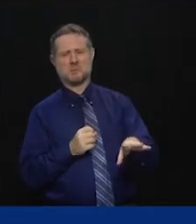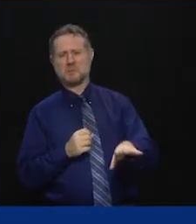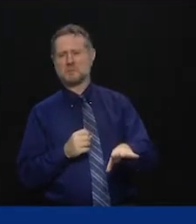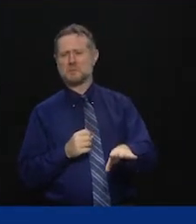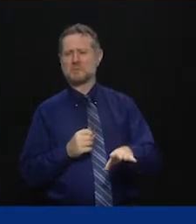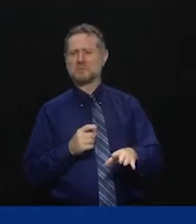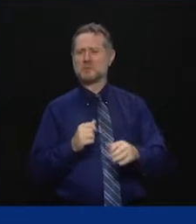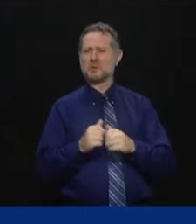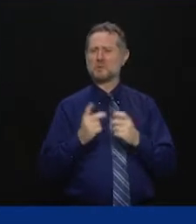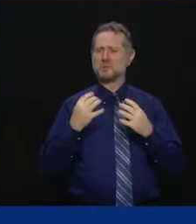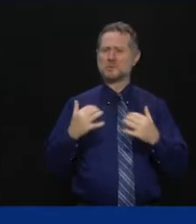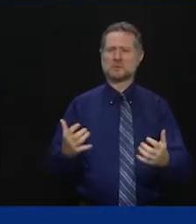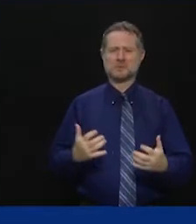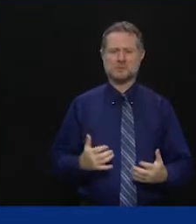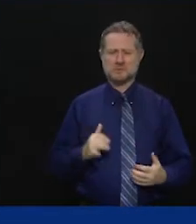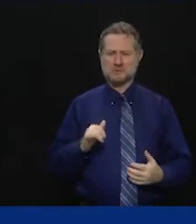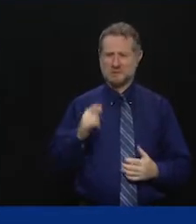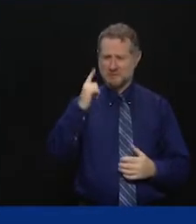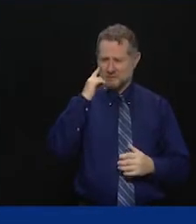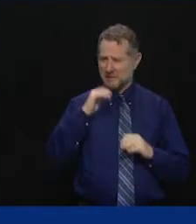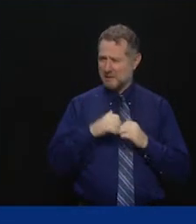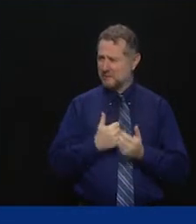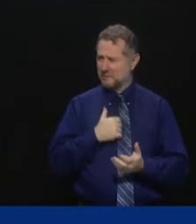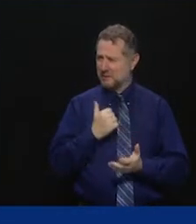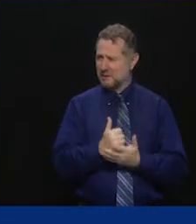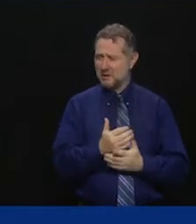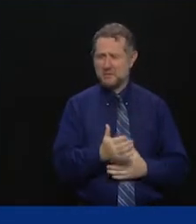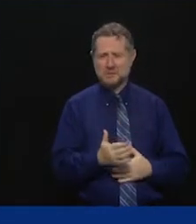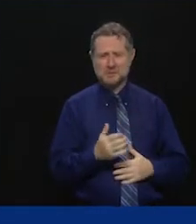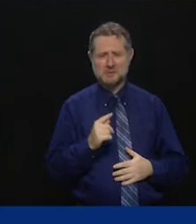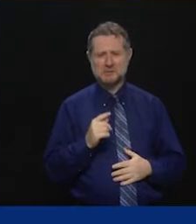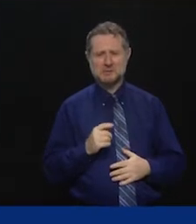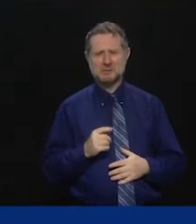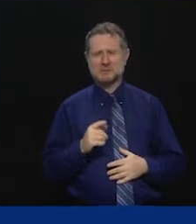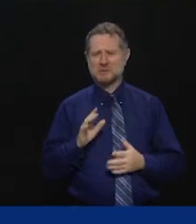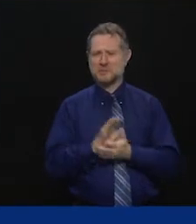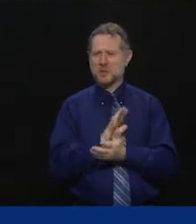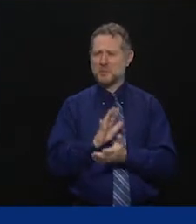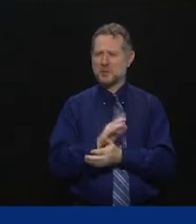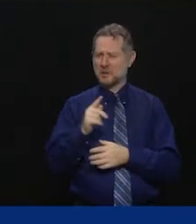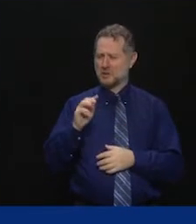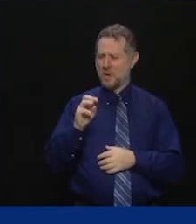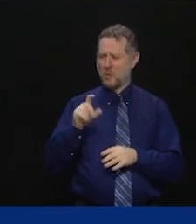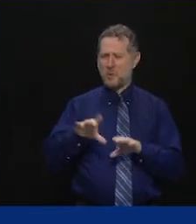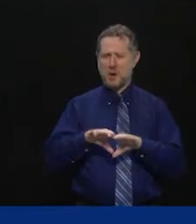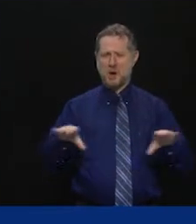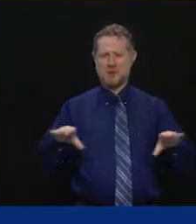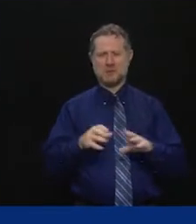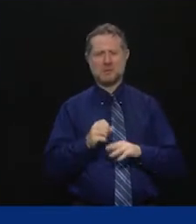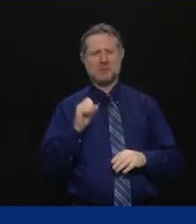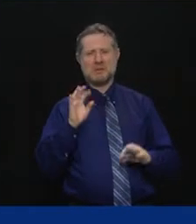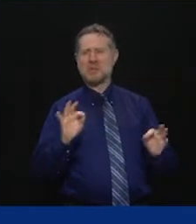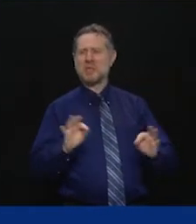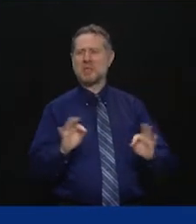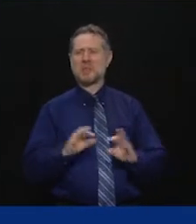how you give people relief. And I'm not even sure they're good quality paper towels. You know, they probably those one-ply ones that don't really work. You know,